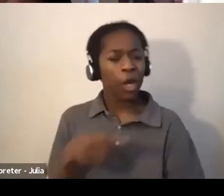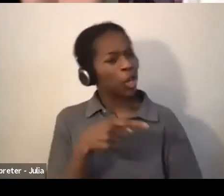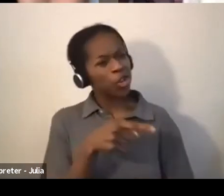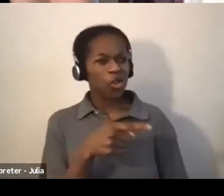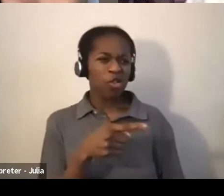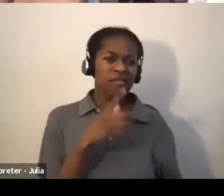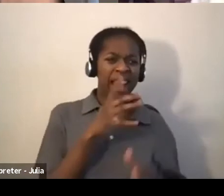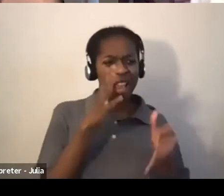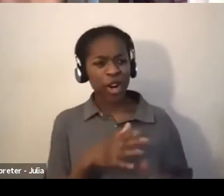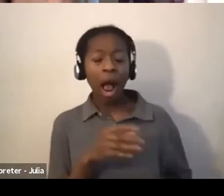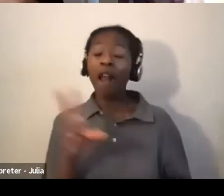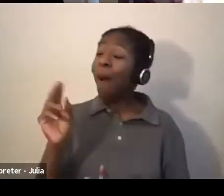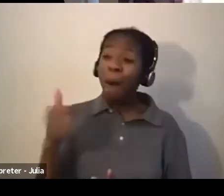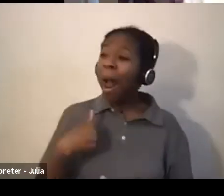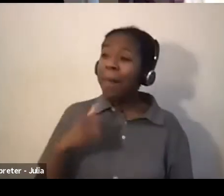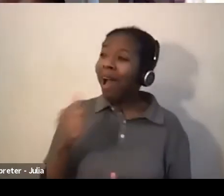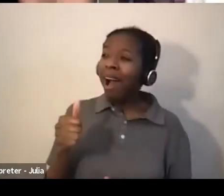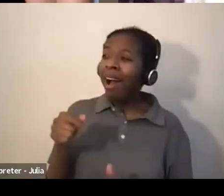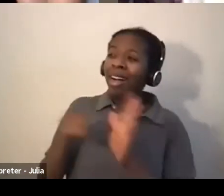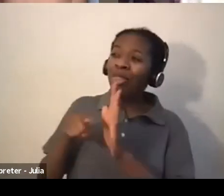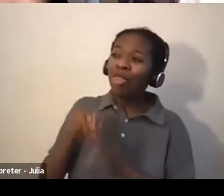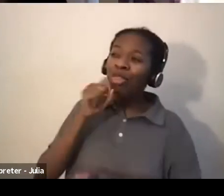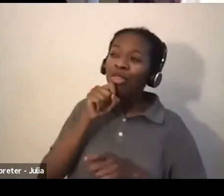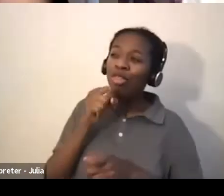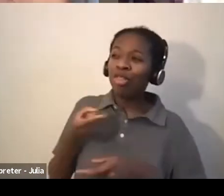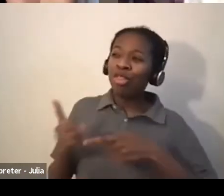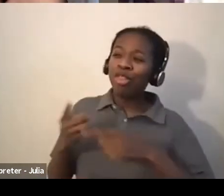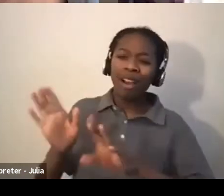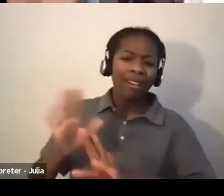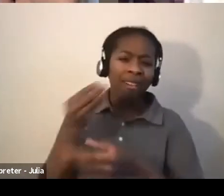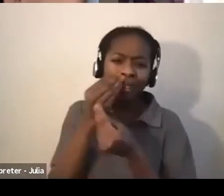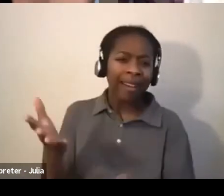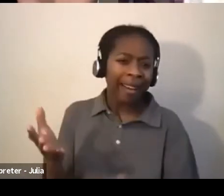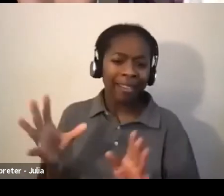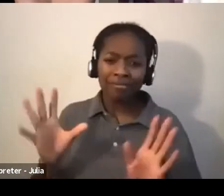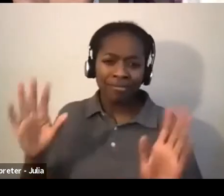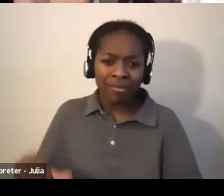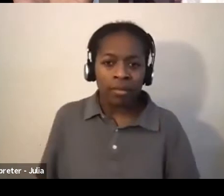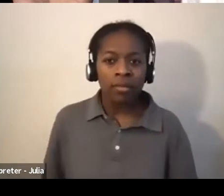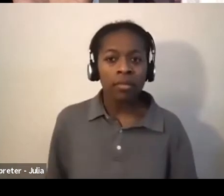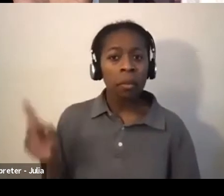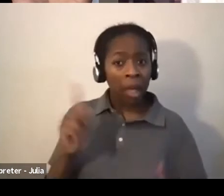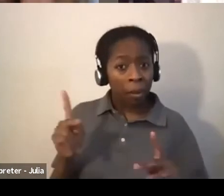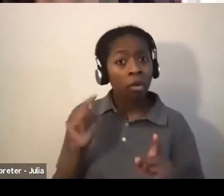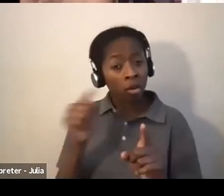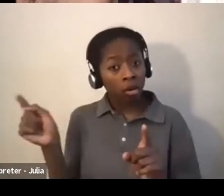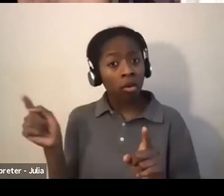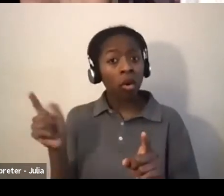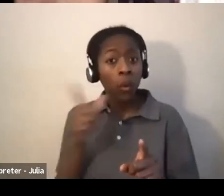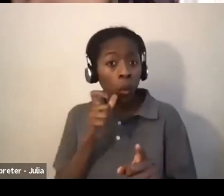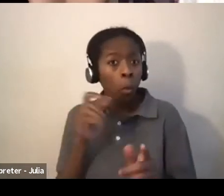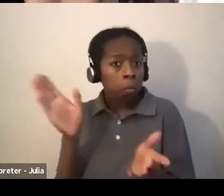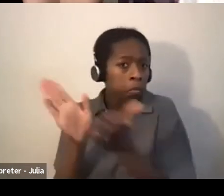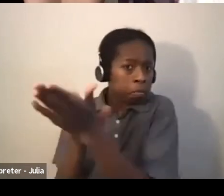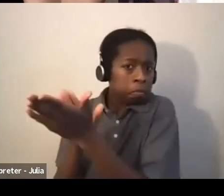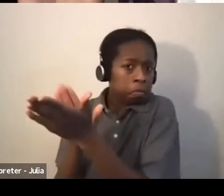you're a hater. No, I'm not saying that. You know, I don't care. Like, there's people out there that are worthy enough,